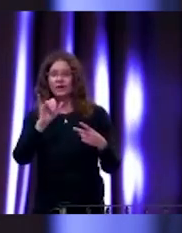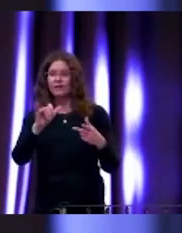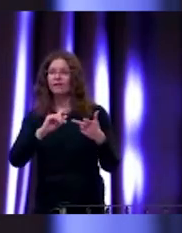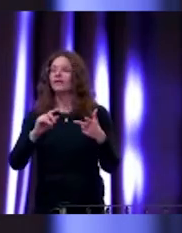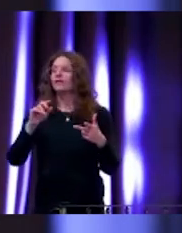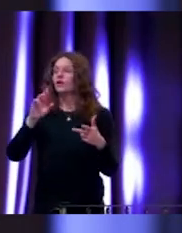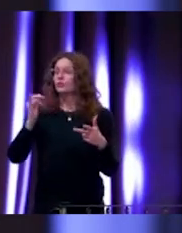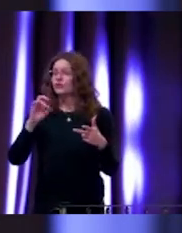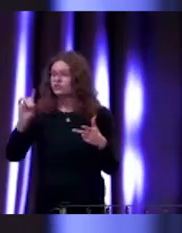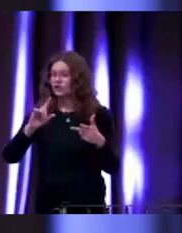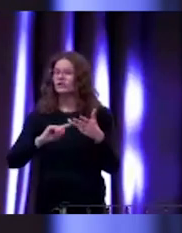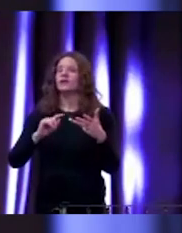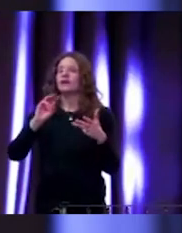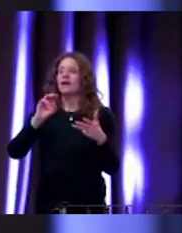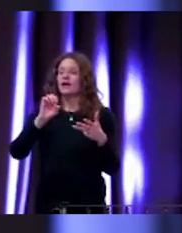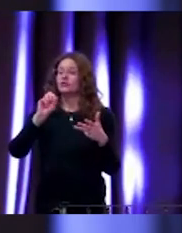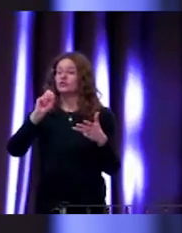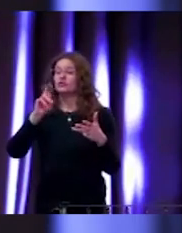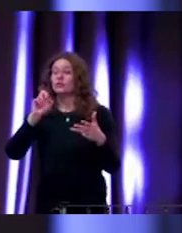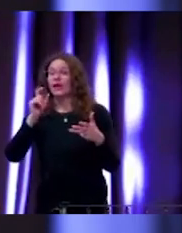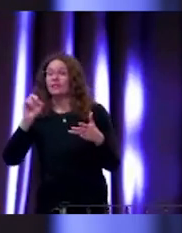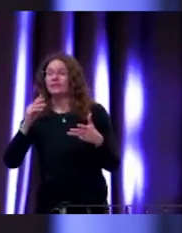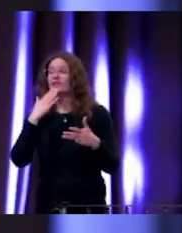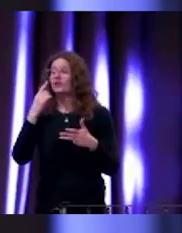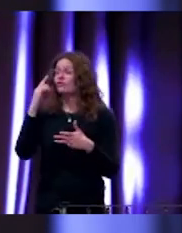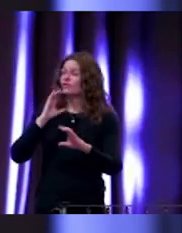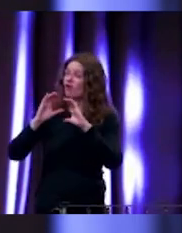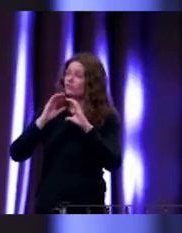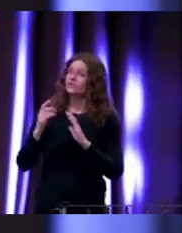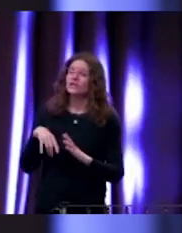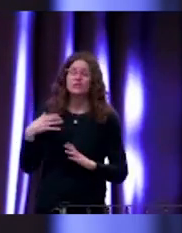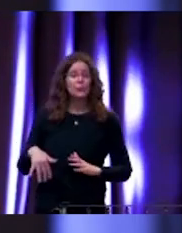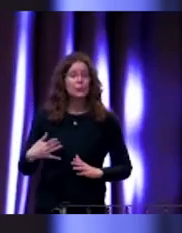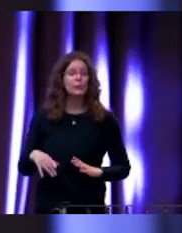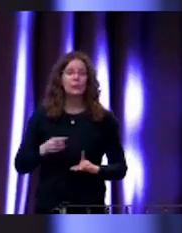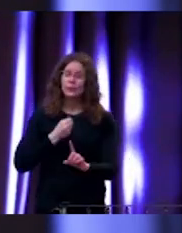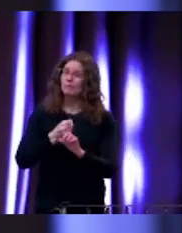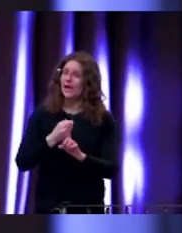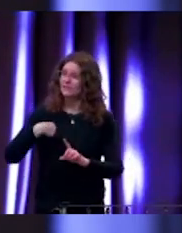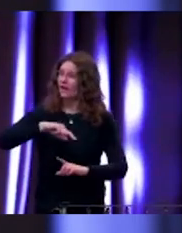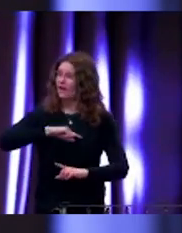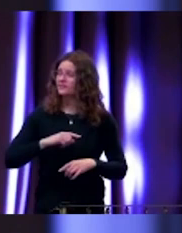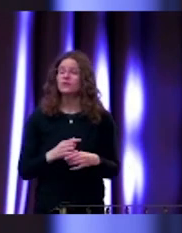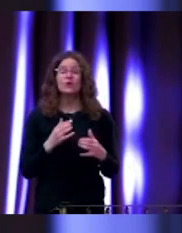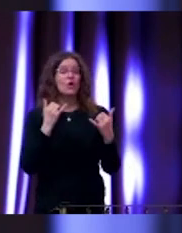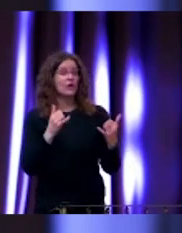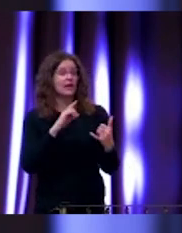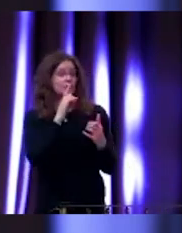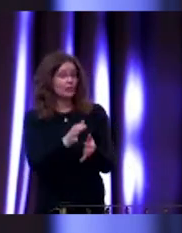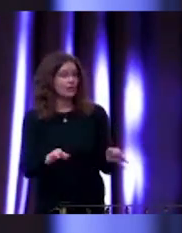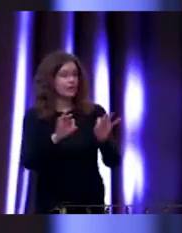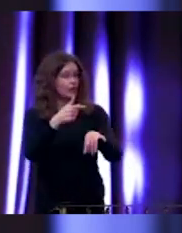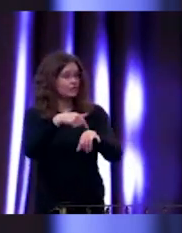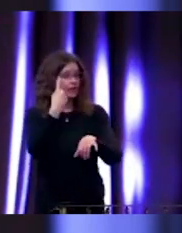Harkey, Richard, and Suellen fulfilling for Marsha. Thank you for the rich conversation. It is truly a pivotal